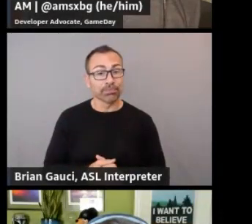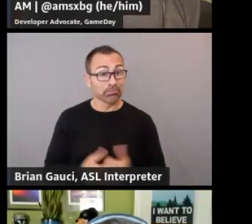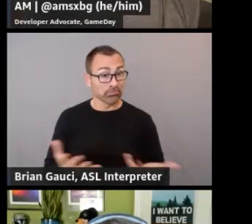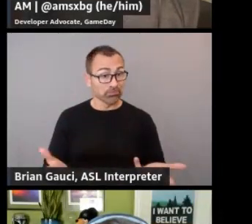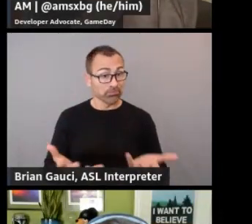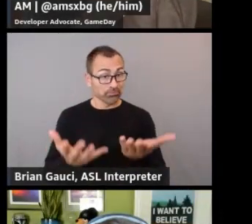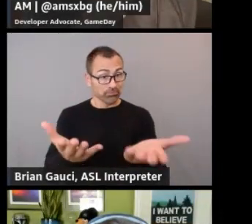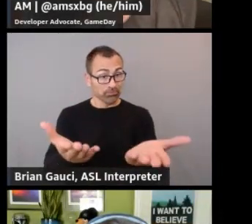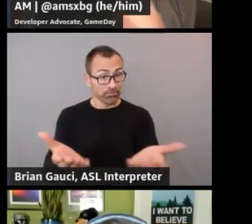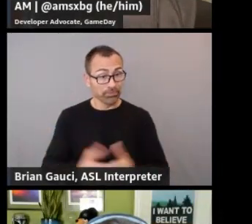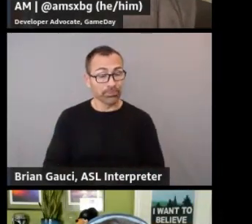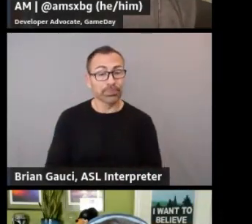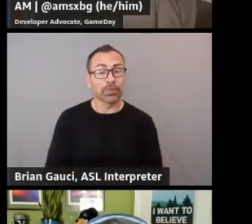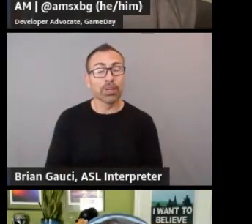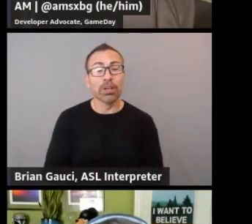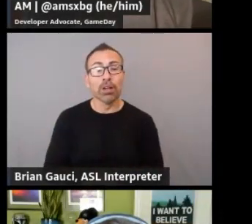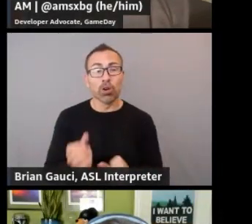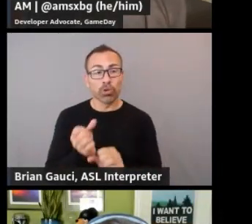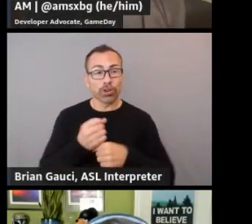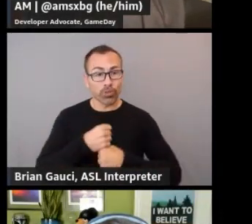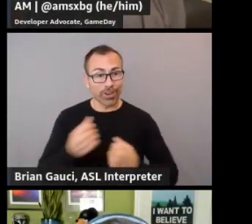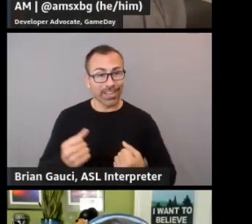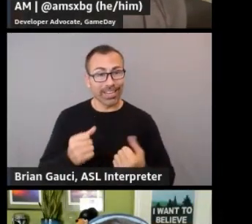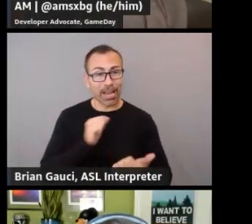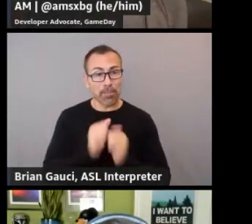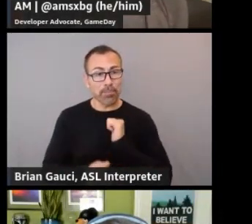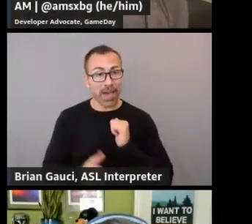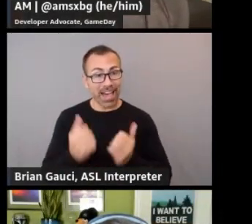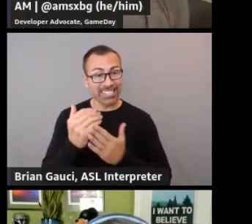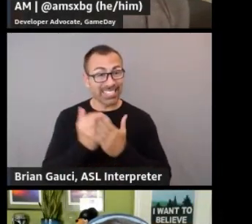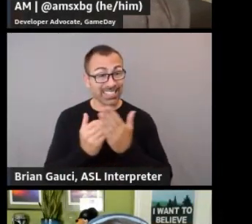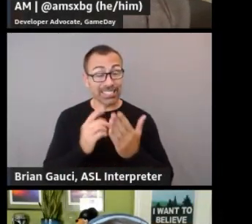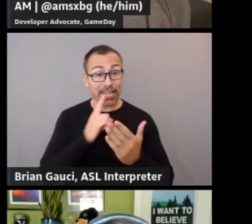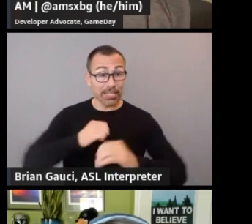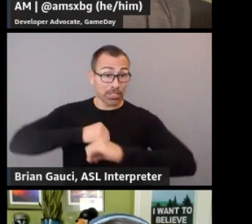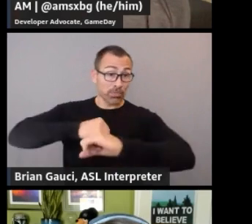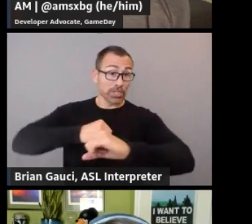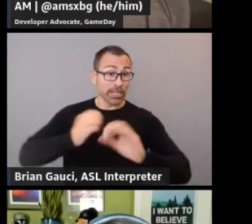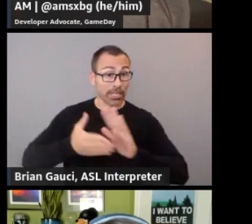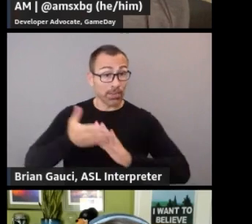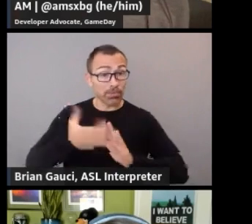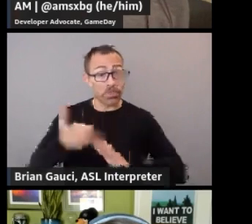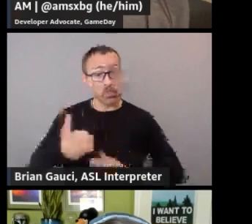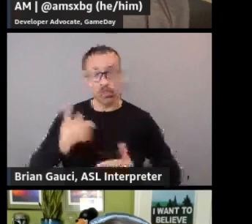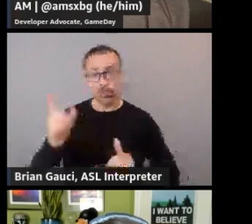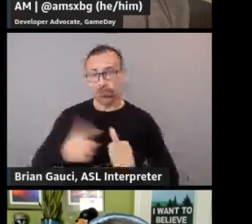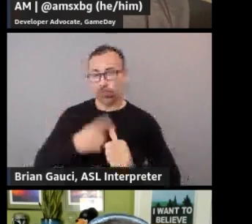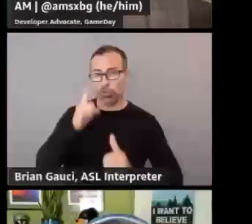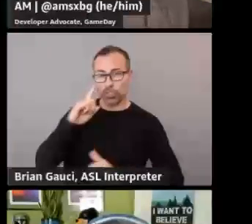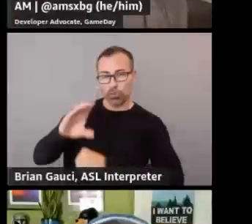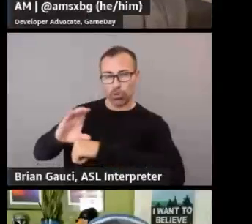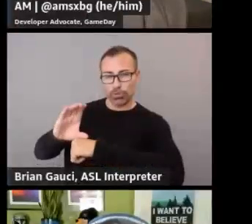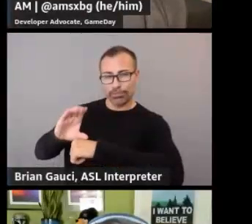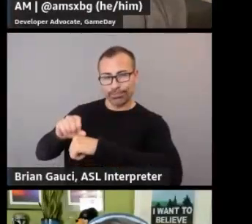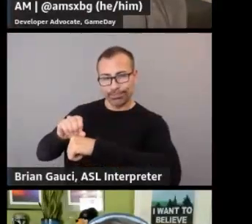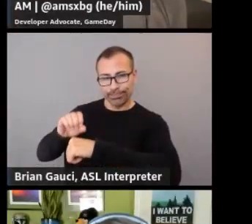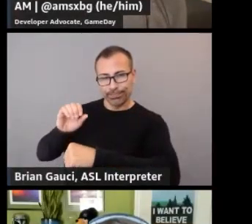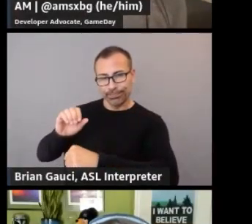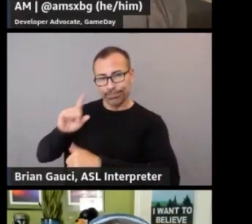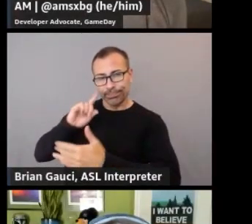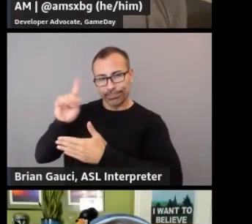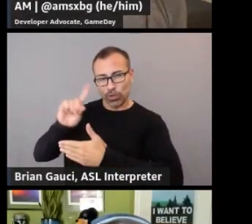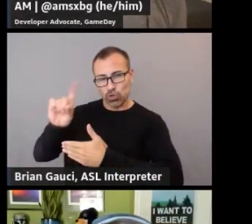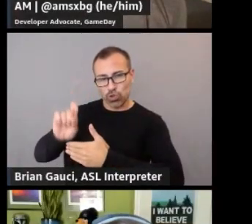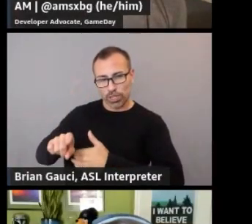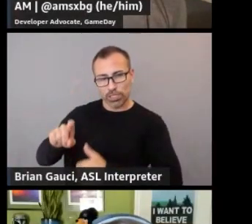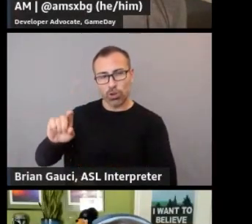Well, creating a task list is a protected operation. And so Cedar is going to be consulted. Is this actually okay? And we can see the request here